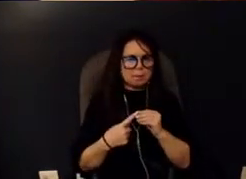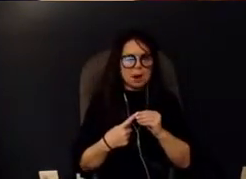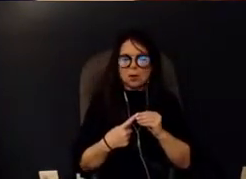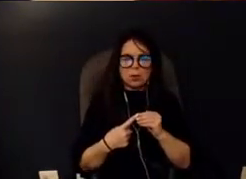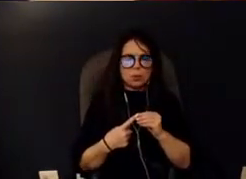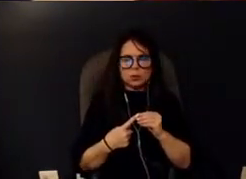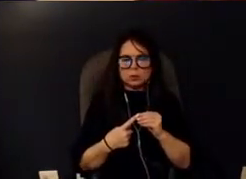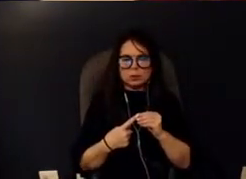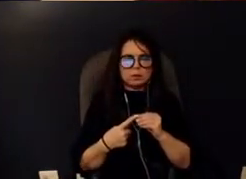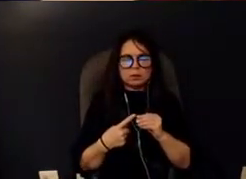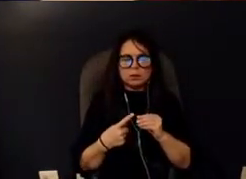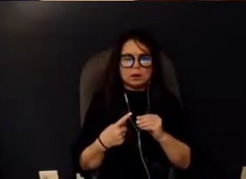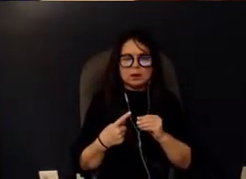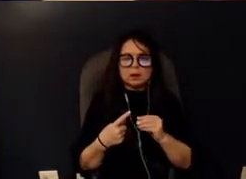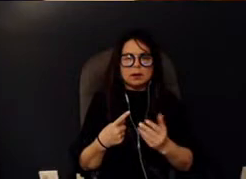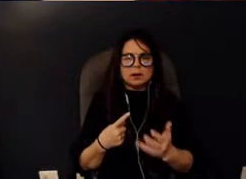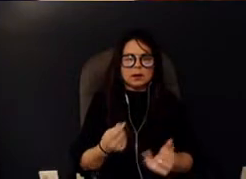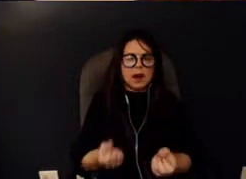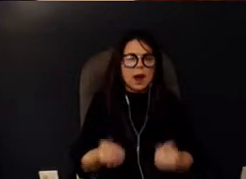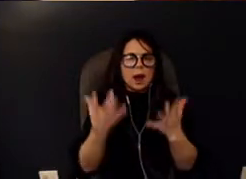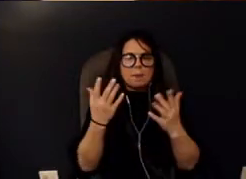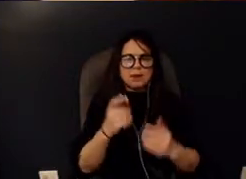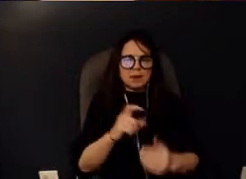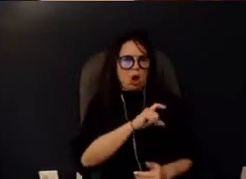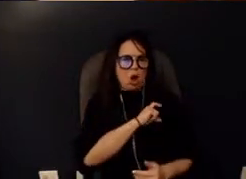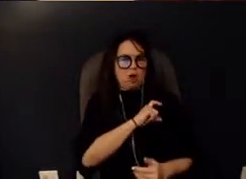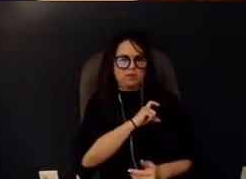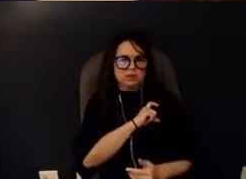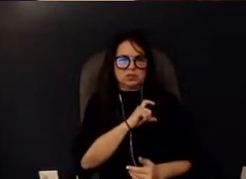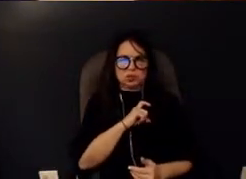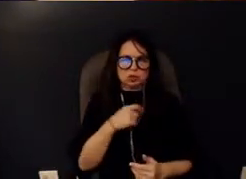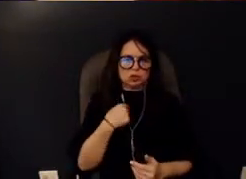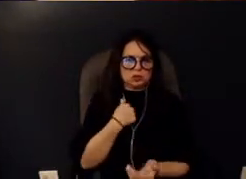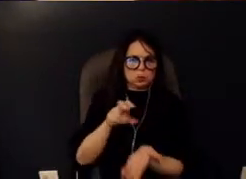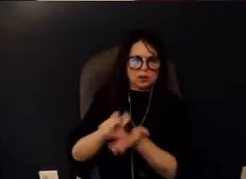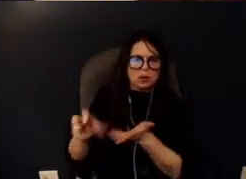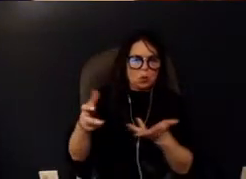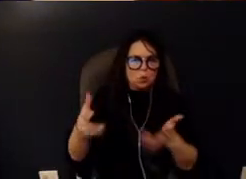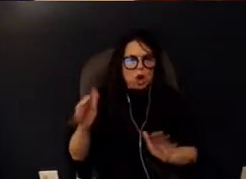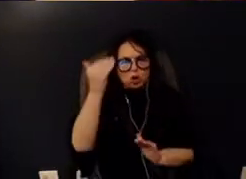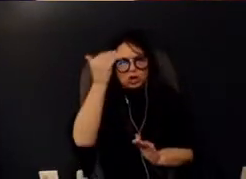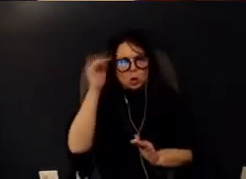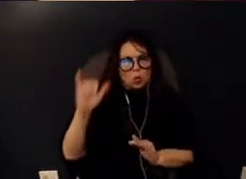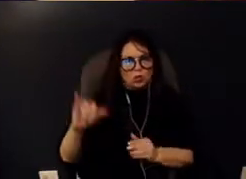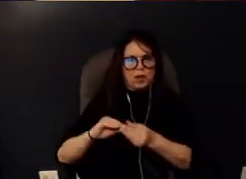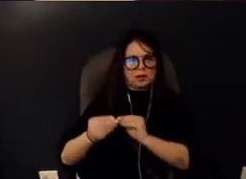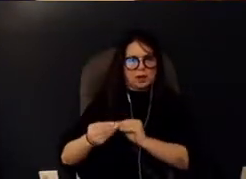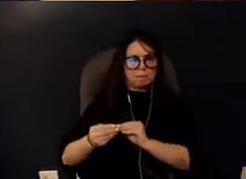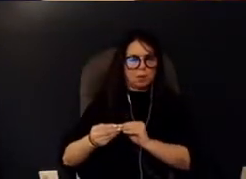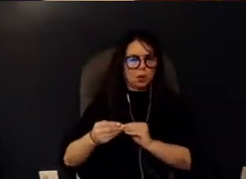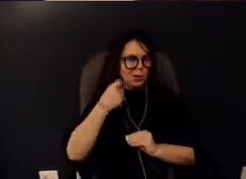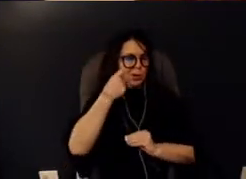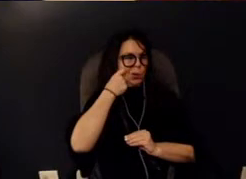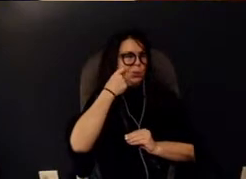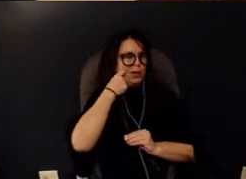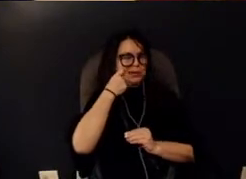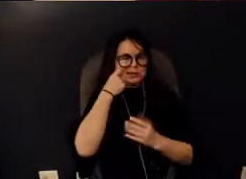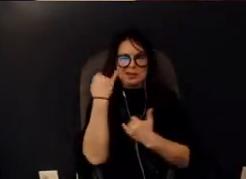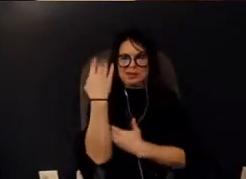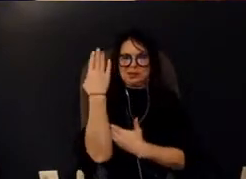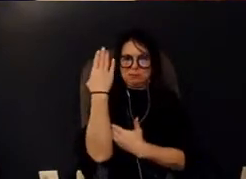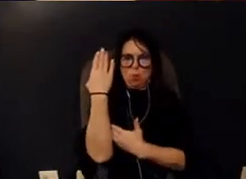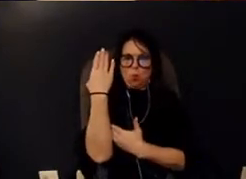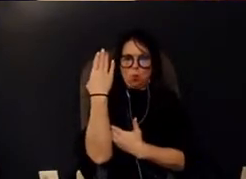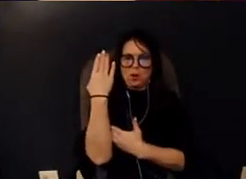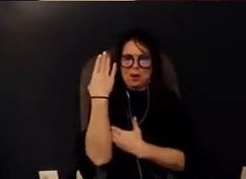about the number of officers that we're funding. We know what that number is. We were in meetings as recently as this morning talking about